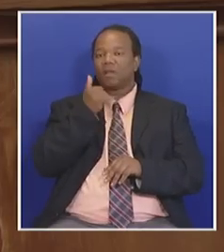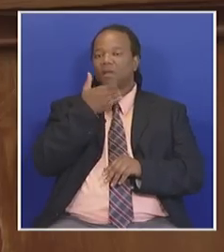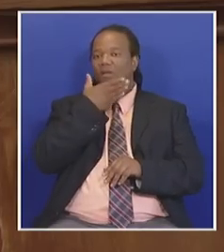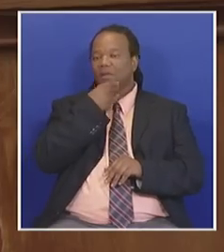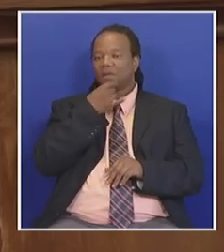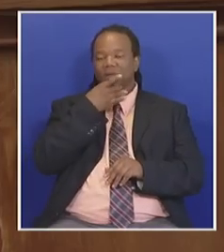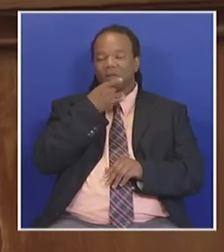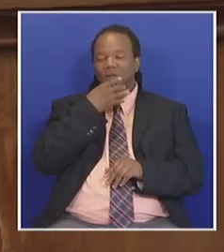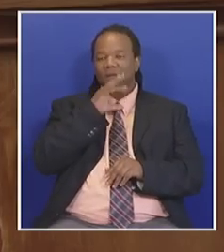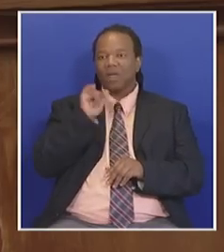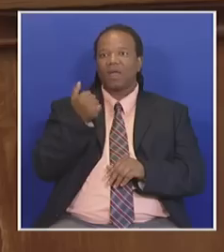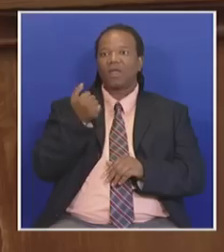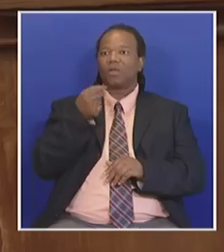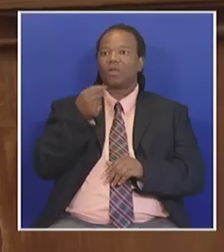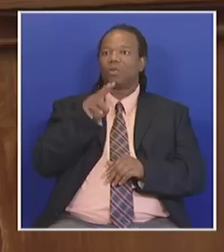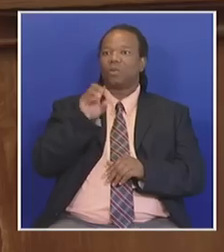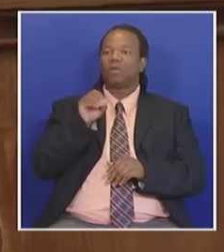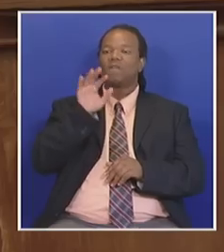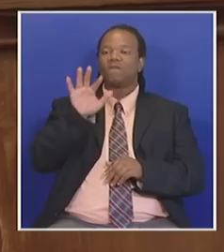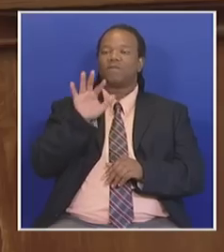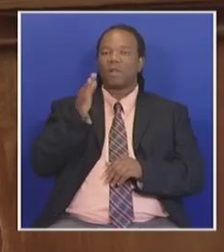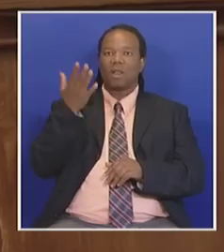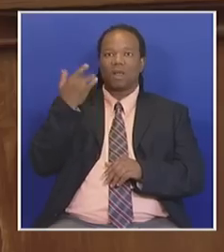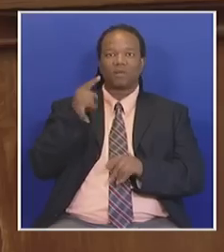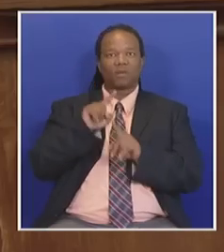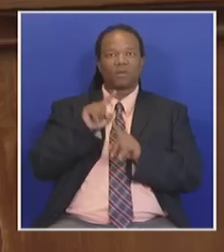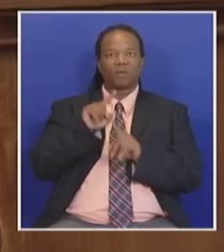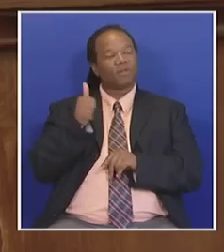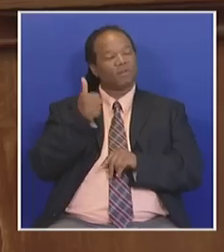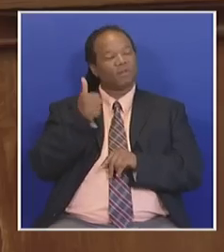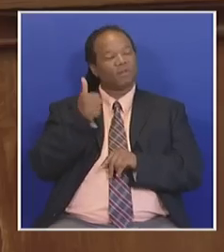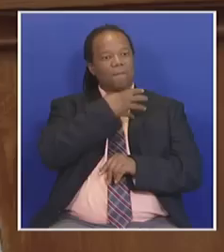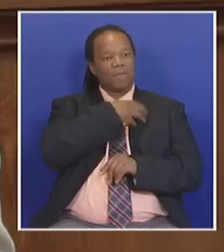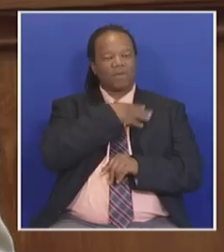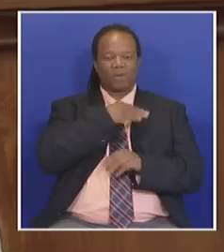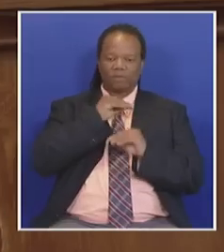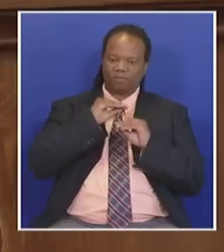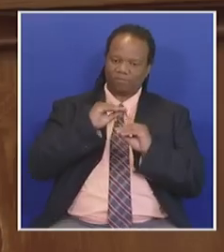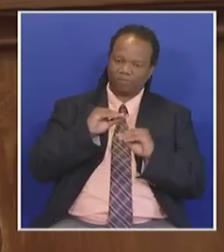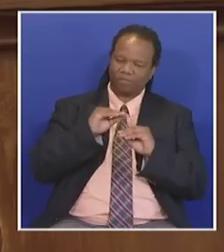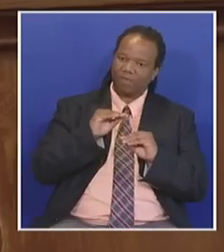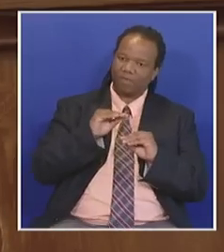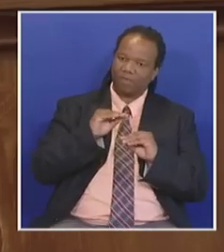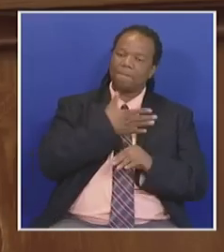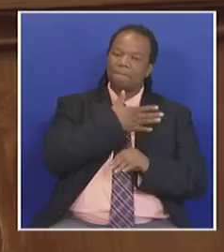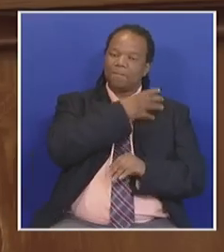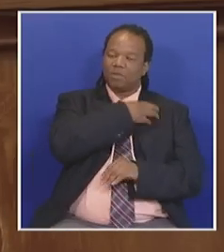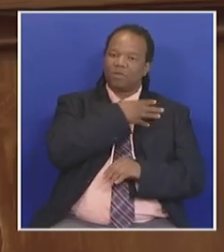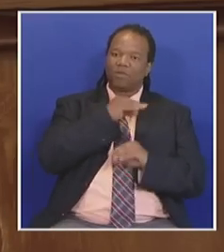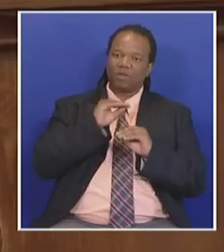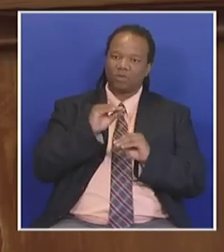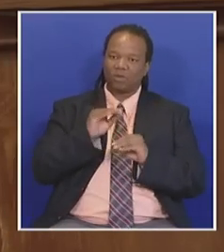Durban. Dr. Mtshali served as Minister of Education in the erstwhile KwaZulu government. He became a Member of Parliament